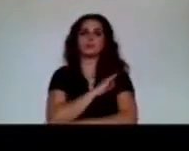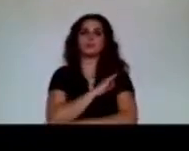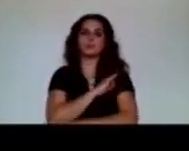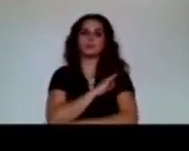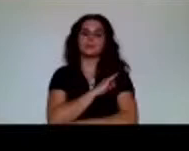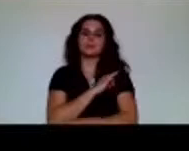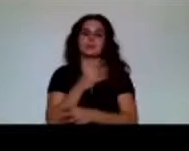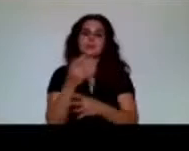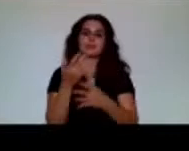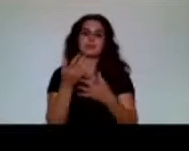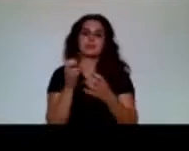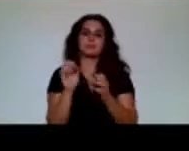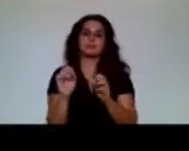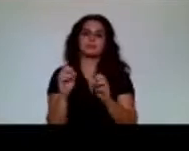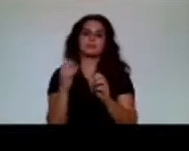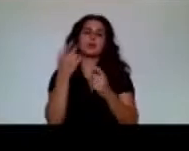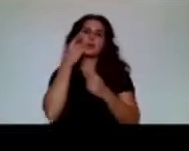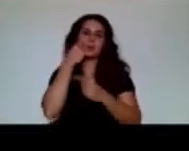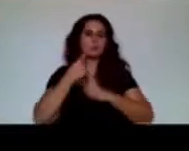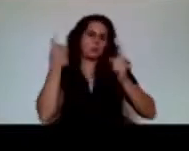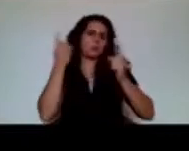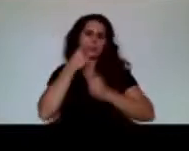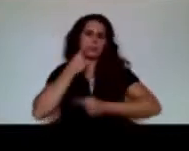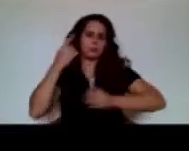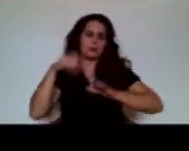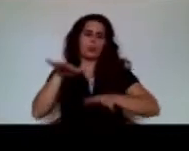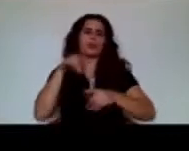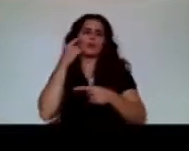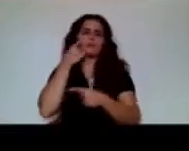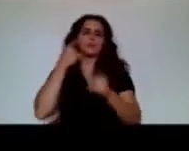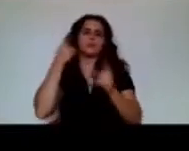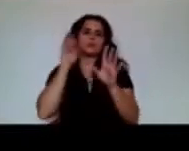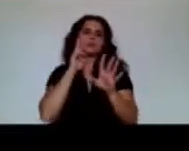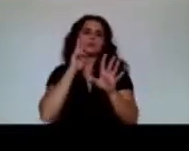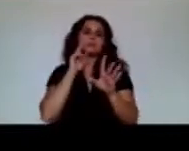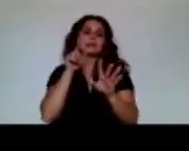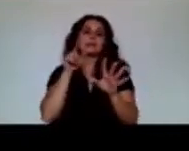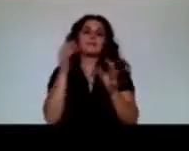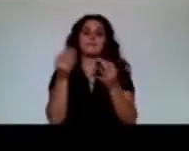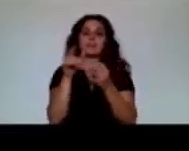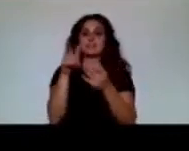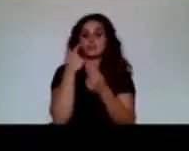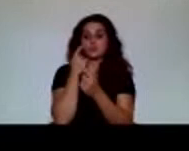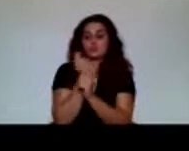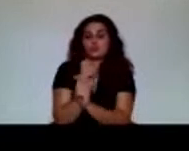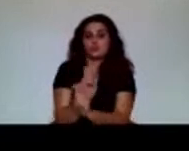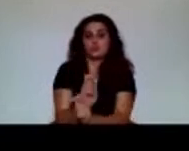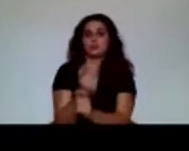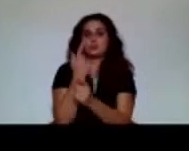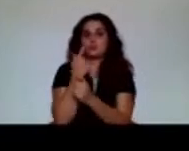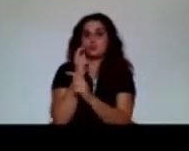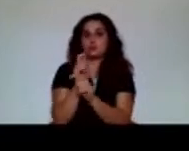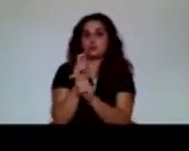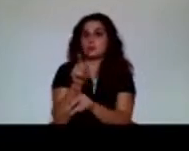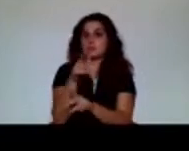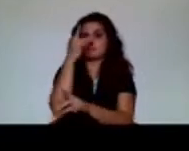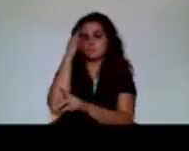or actually in a more public setting, will they actually hide that racial